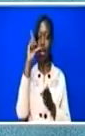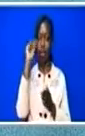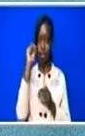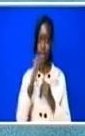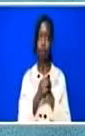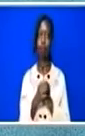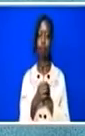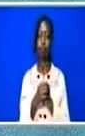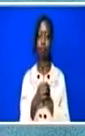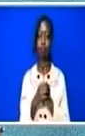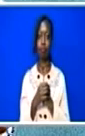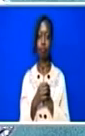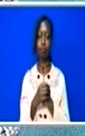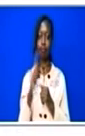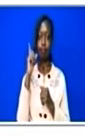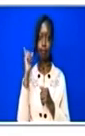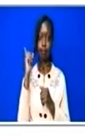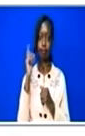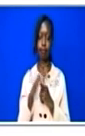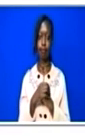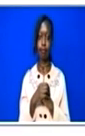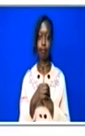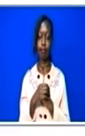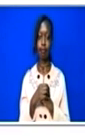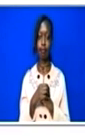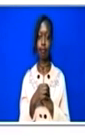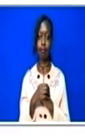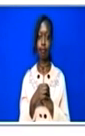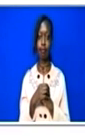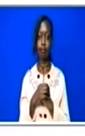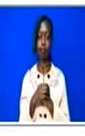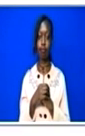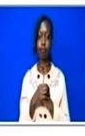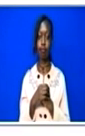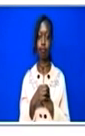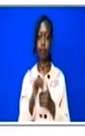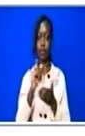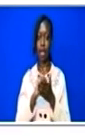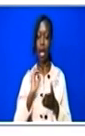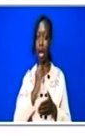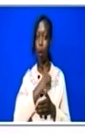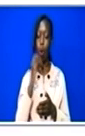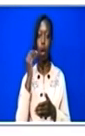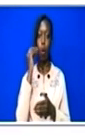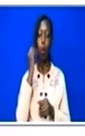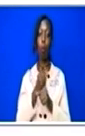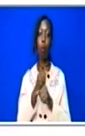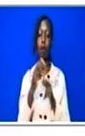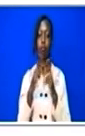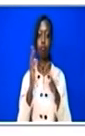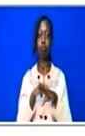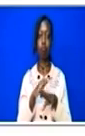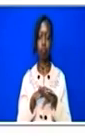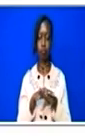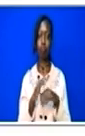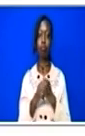and glycerol in the body after digestion. Give two differences between fats and oils. That's our take-home assignment. Yes. Very good. Well